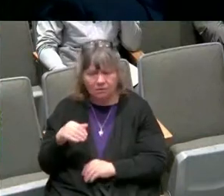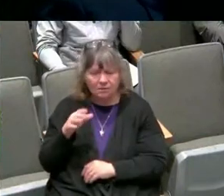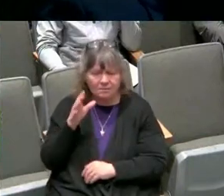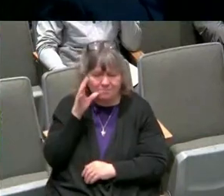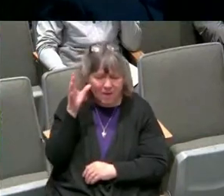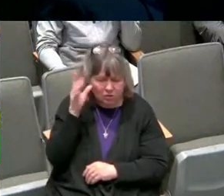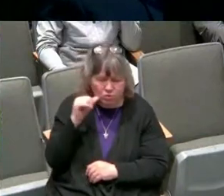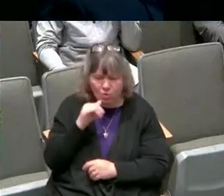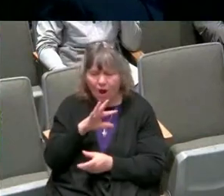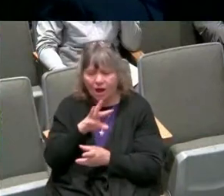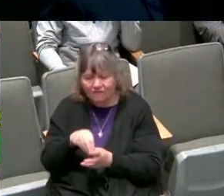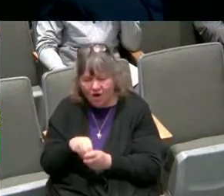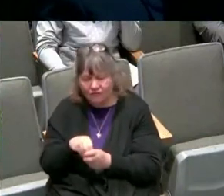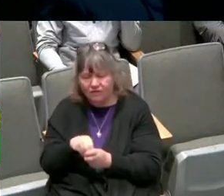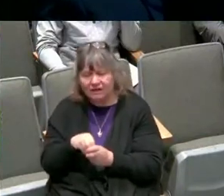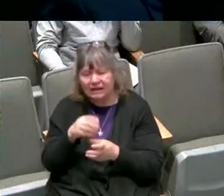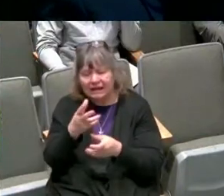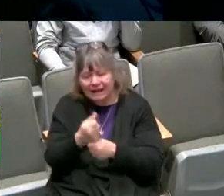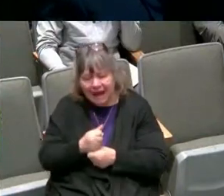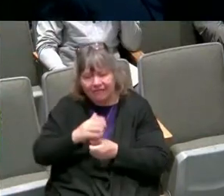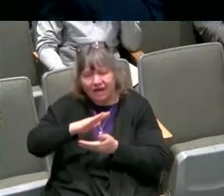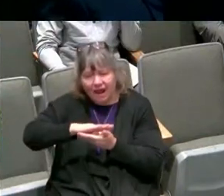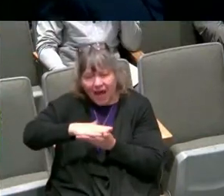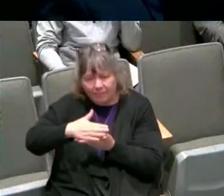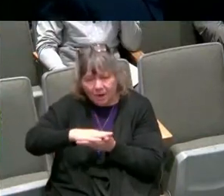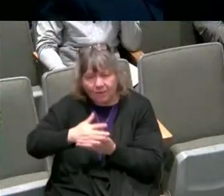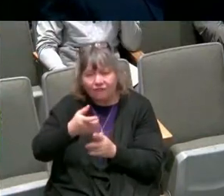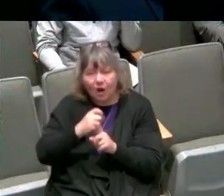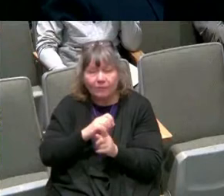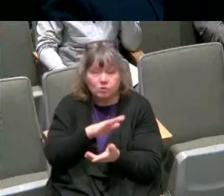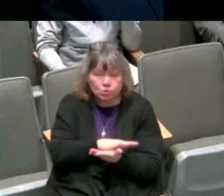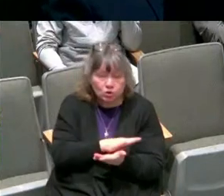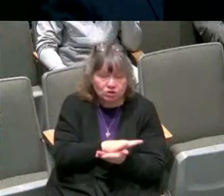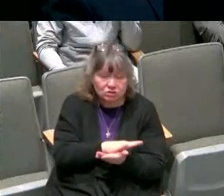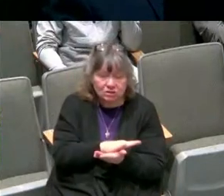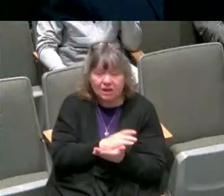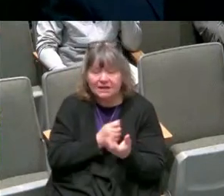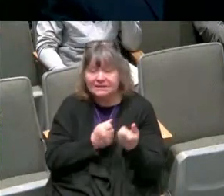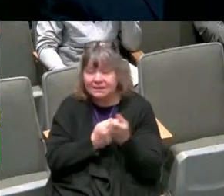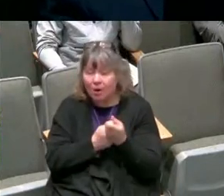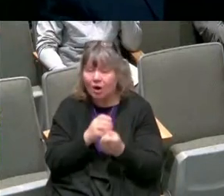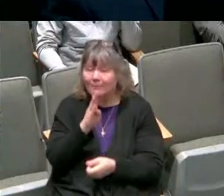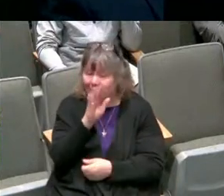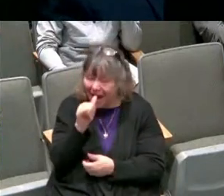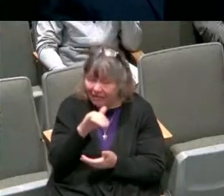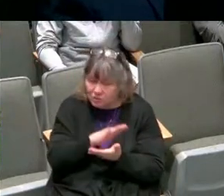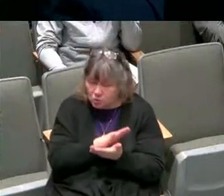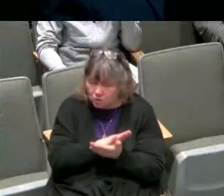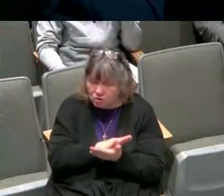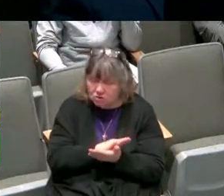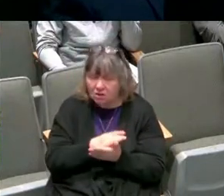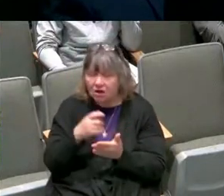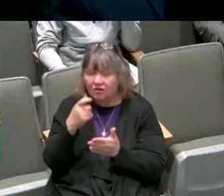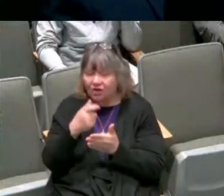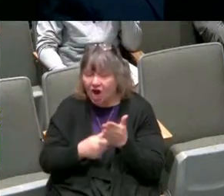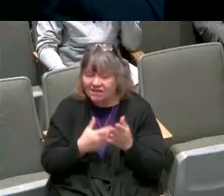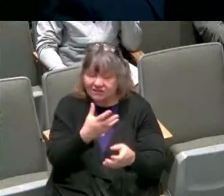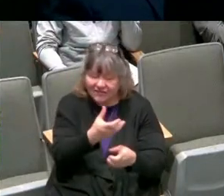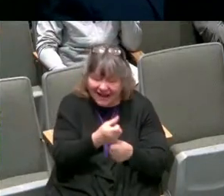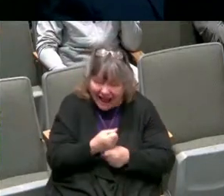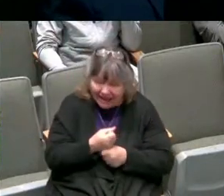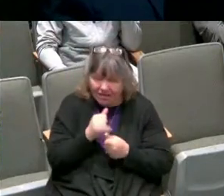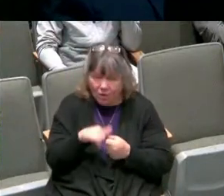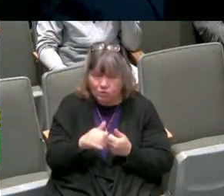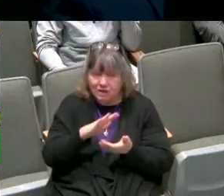buy into that program get their laptop from the schools it gets supported by the schools the cost of acquiring the